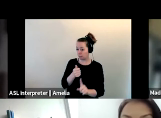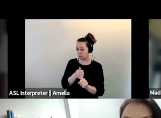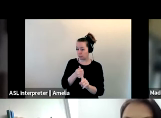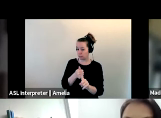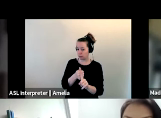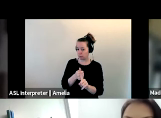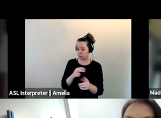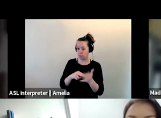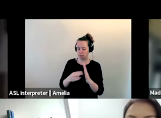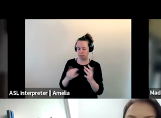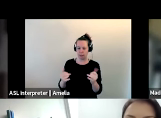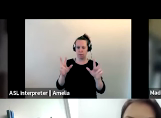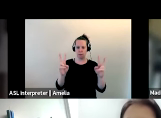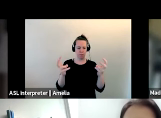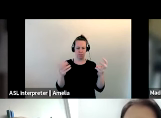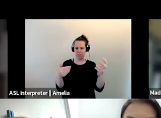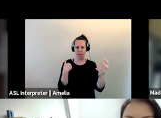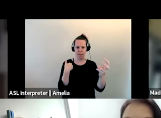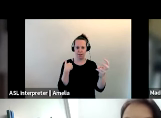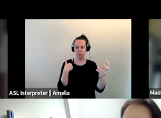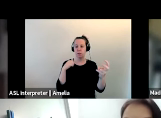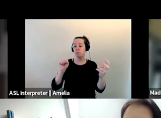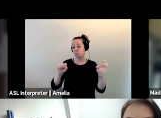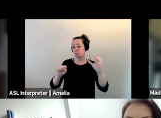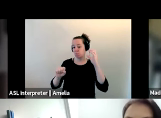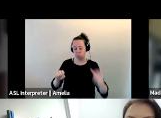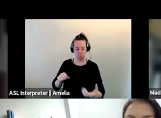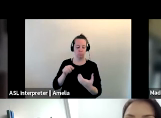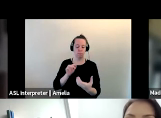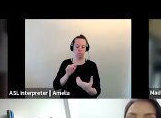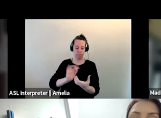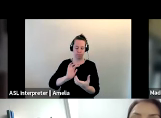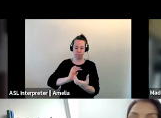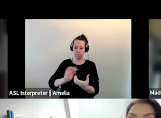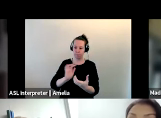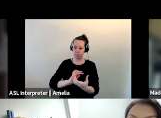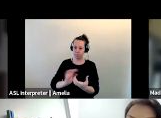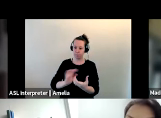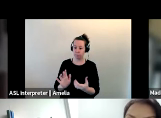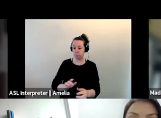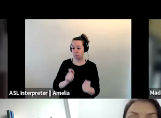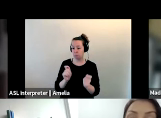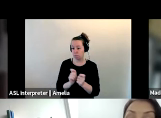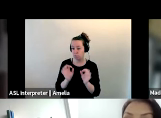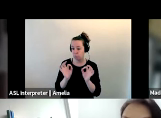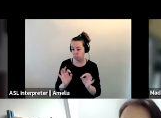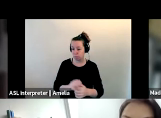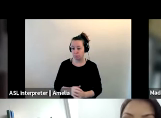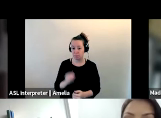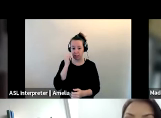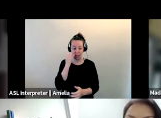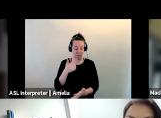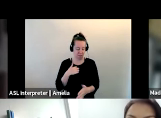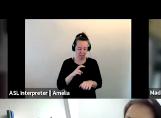mobile environment where if you are prior to an interview or you don't remember, you were